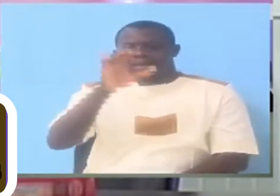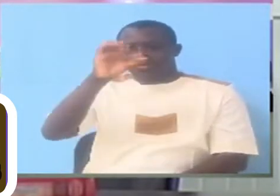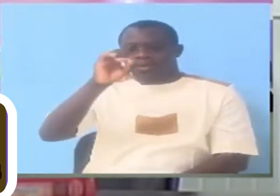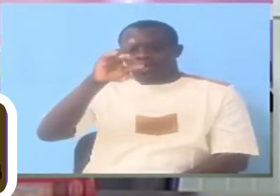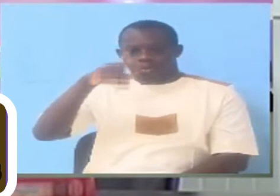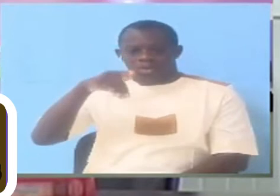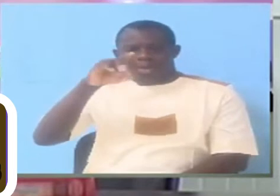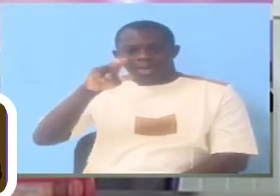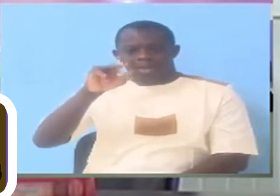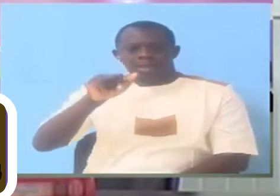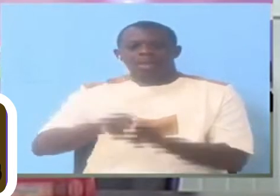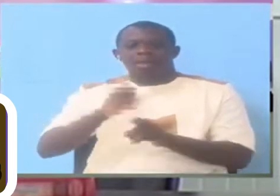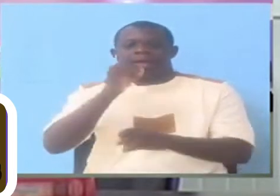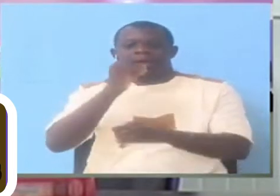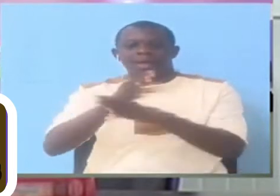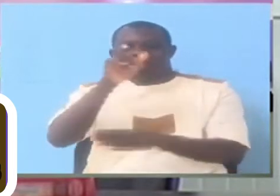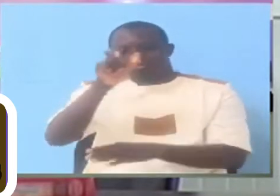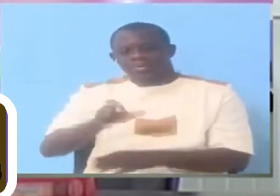Kobna, Ghanaian.